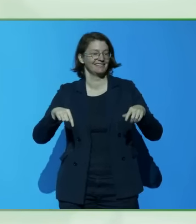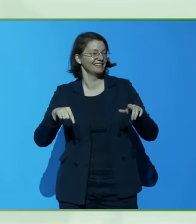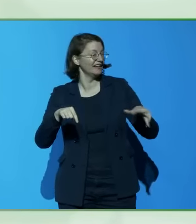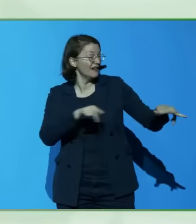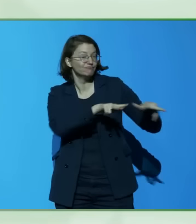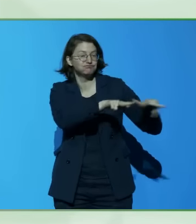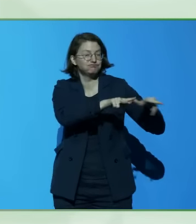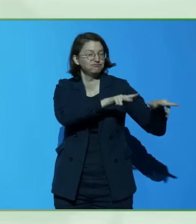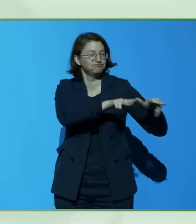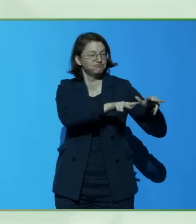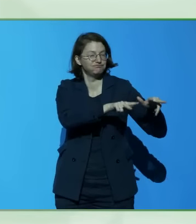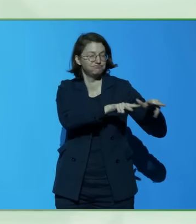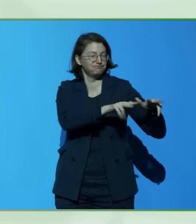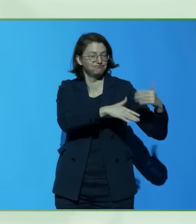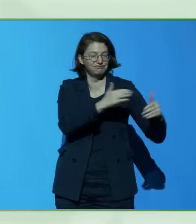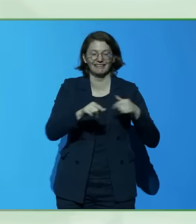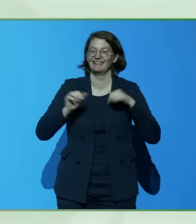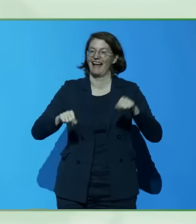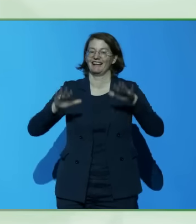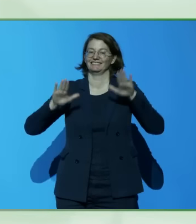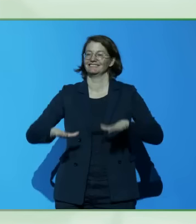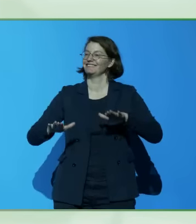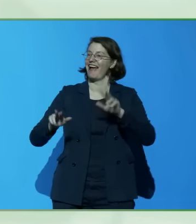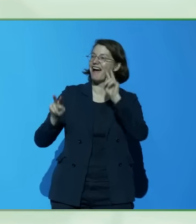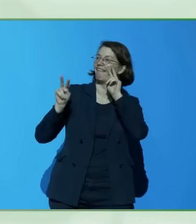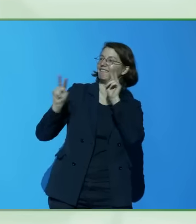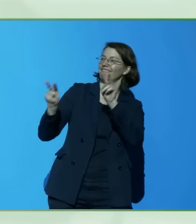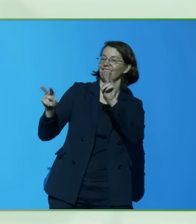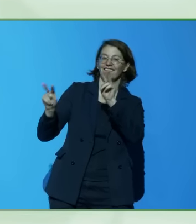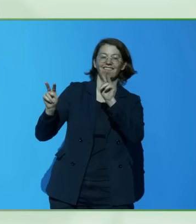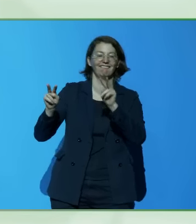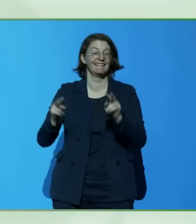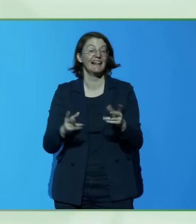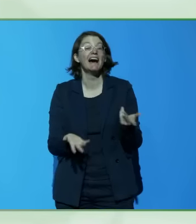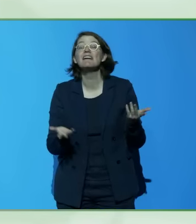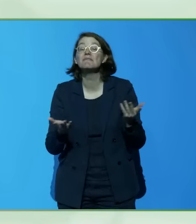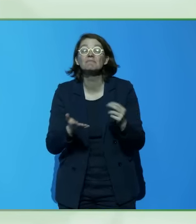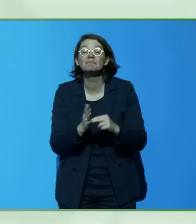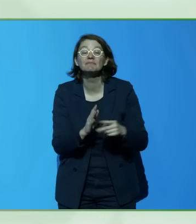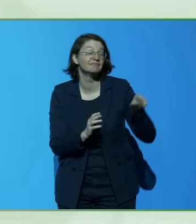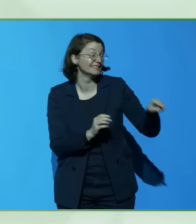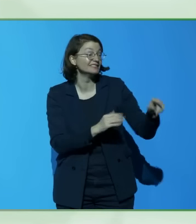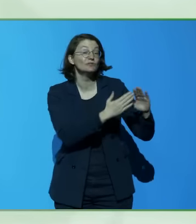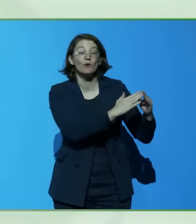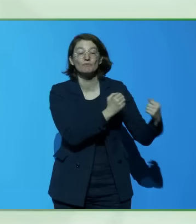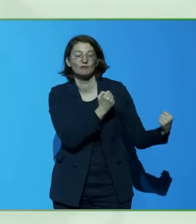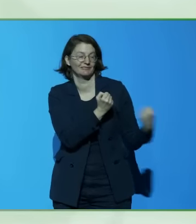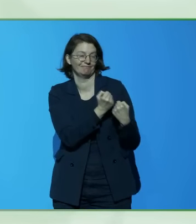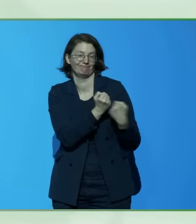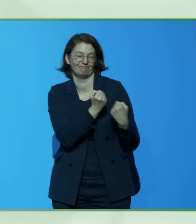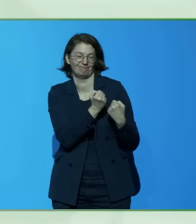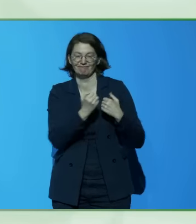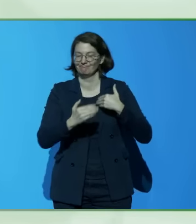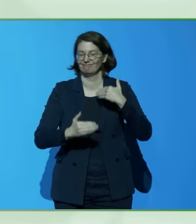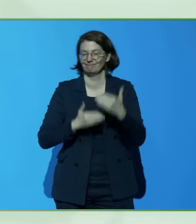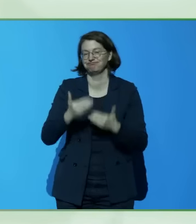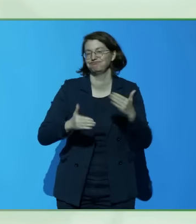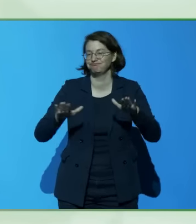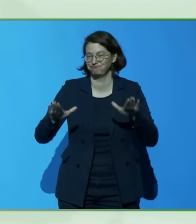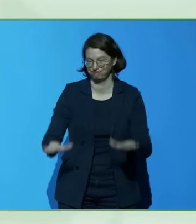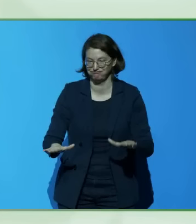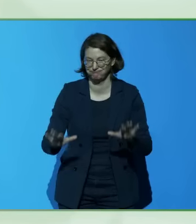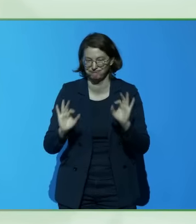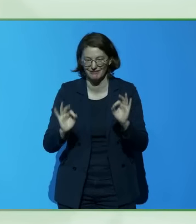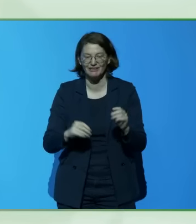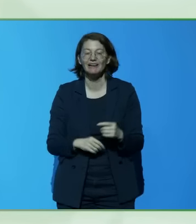tribe, community, and collective behind you being here. You being here, it's not you as an individual. There's a whole